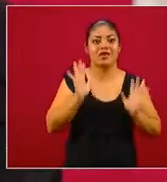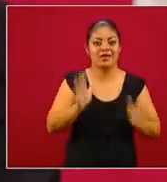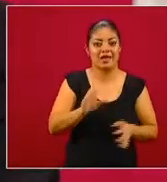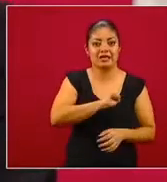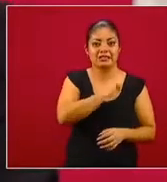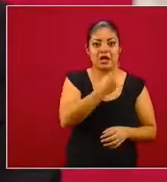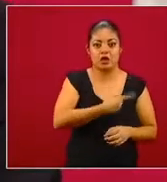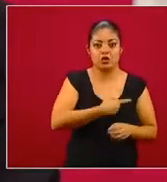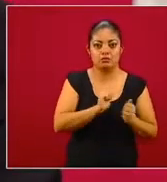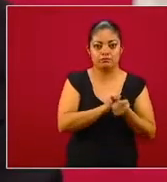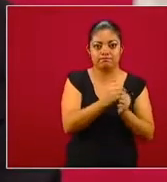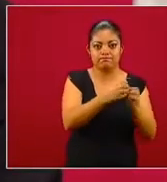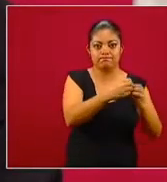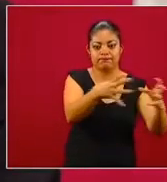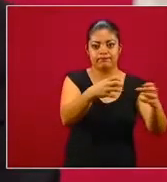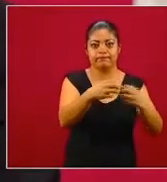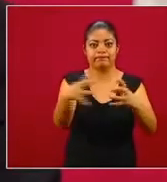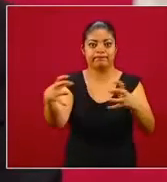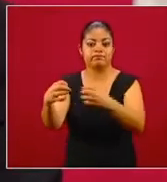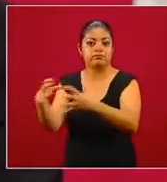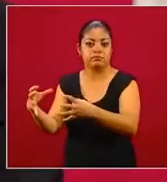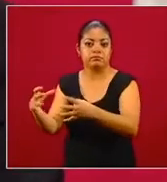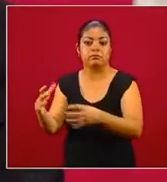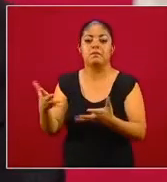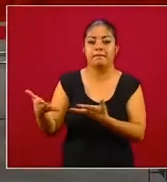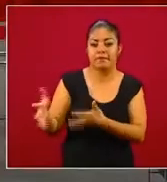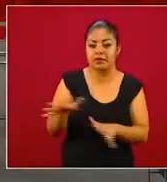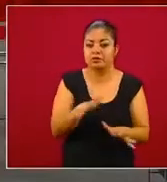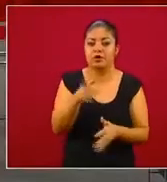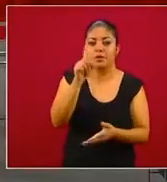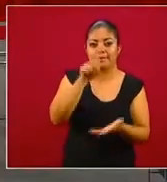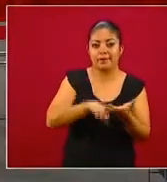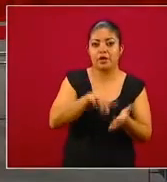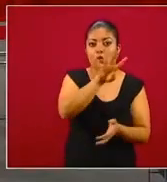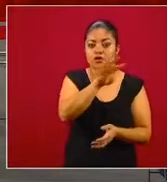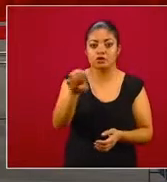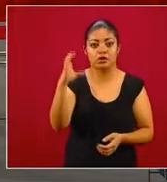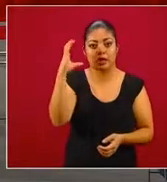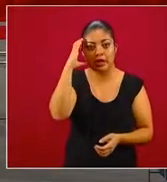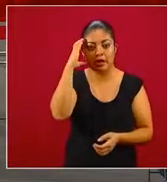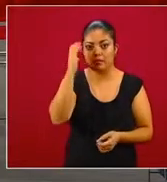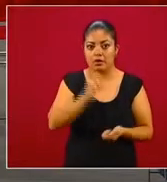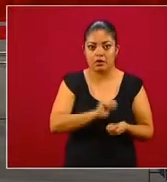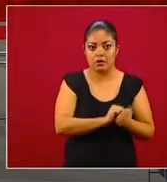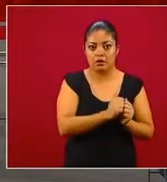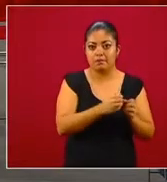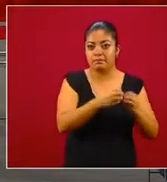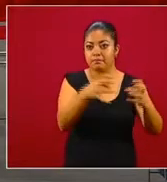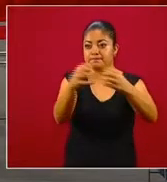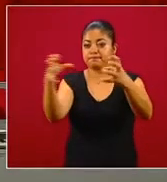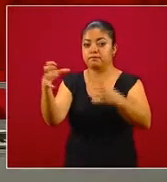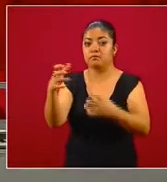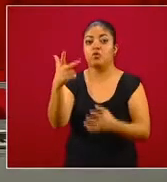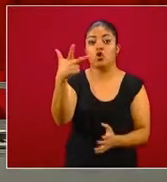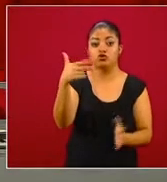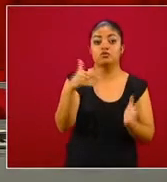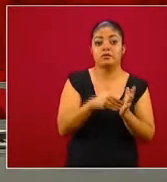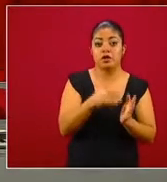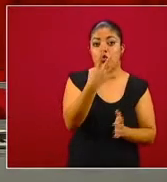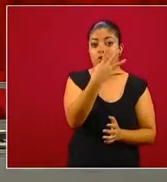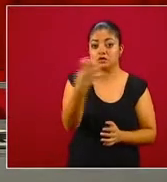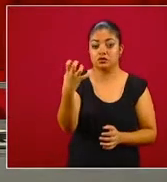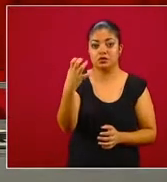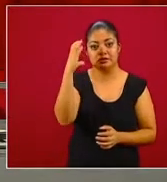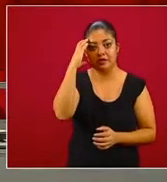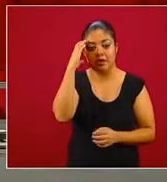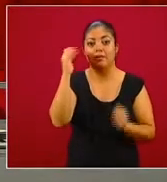que expanded pasó, our ya he health dicho los system. I've números, told you the de cerca de numbers, 1.400 even camas a thousands more, up to 8.500 camas, 8,500, con which we have now, equipamiento,